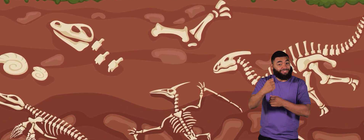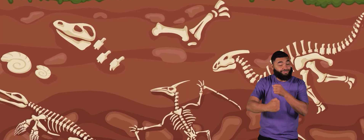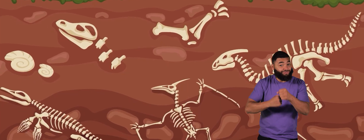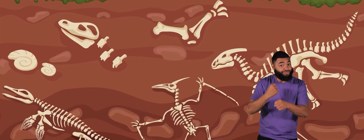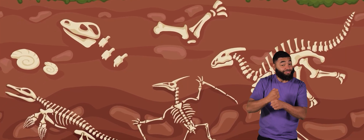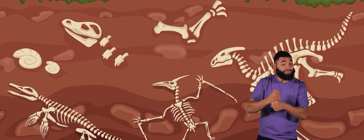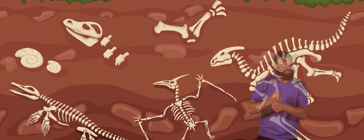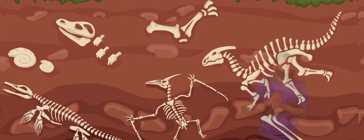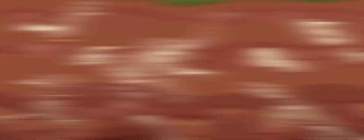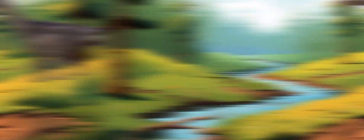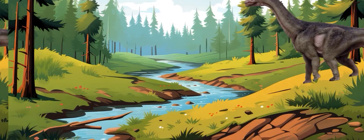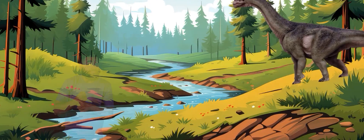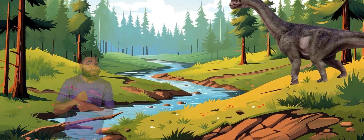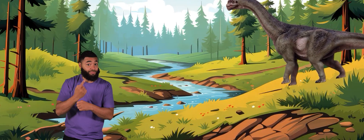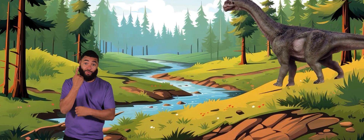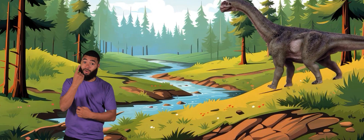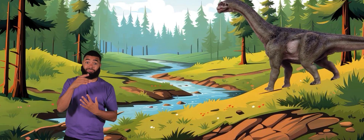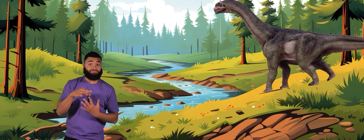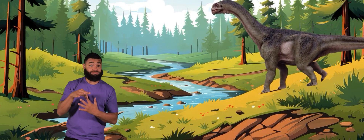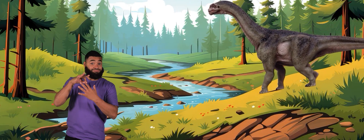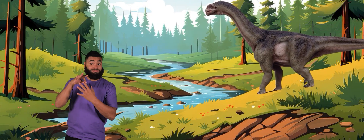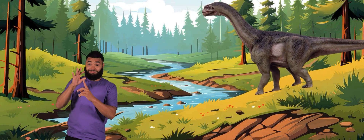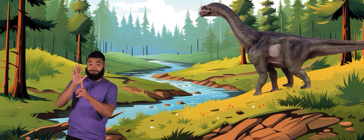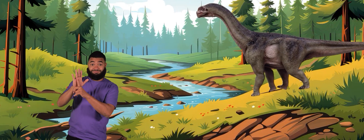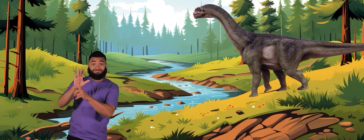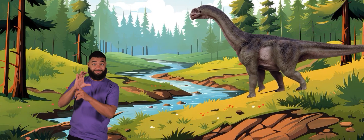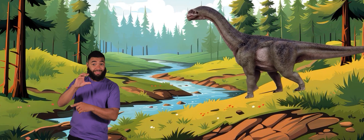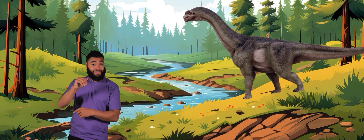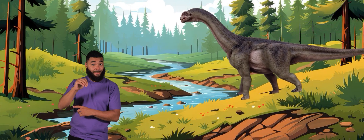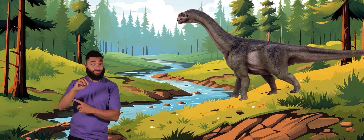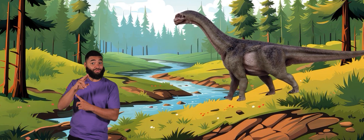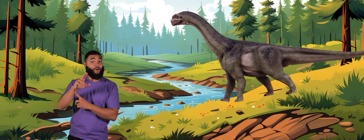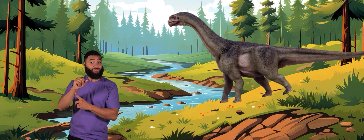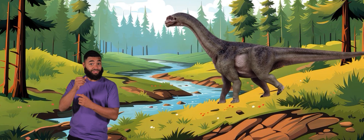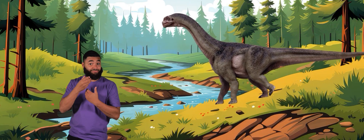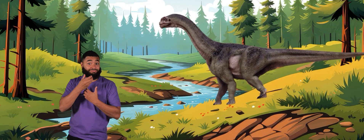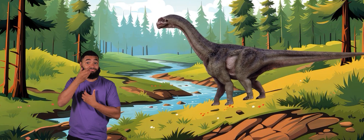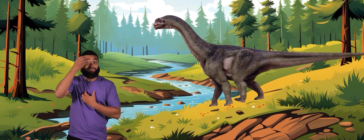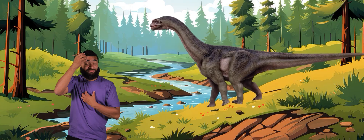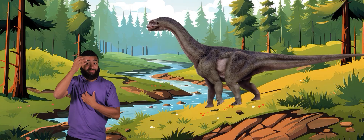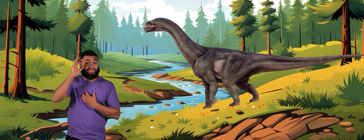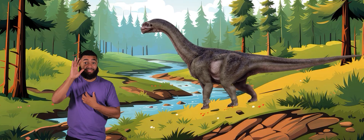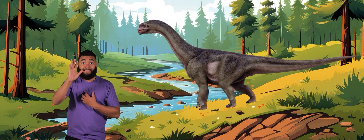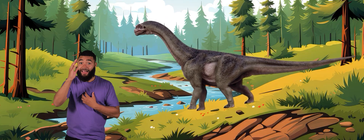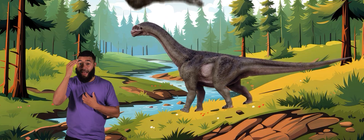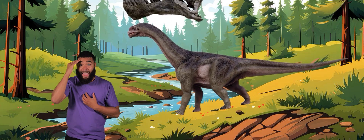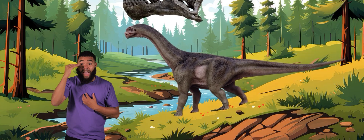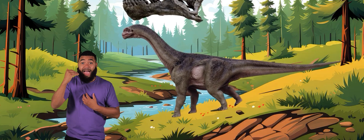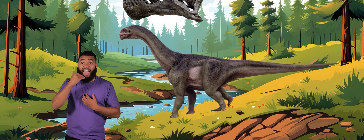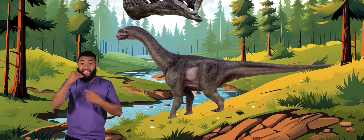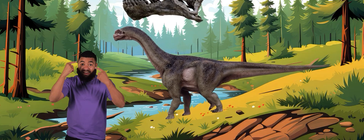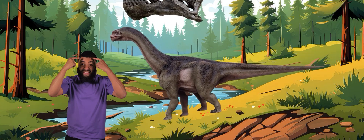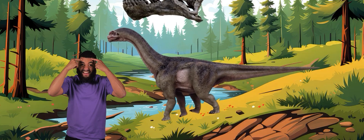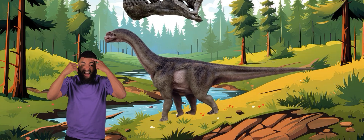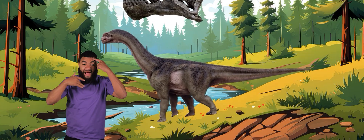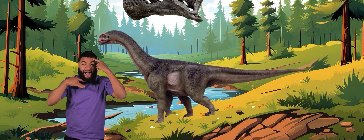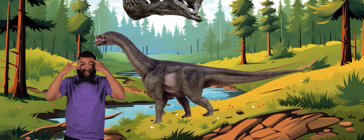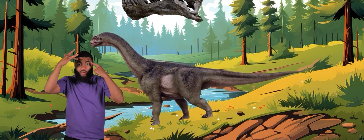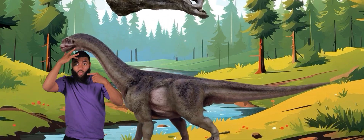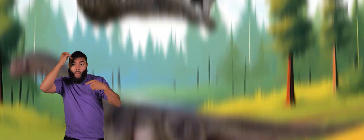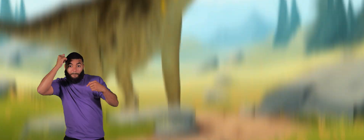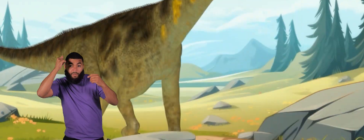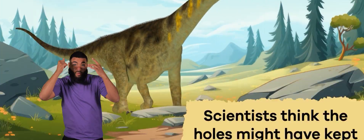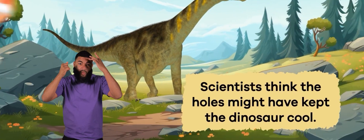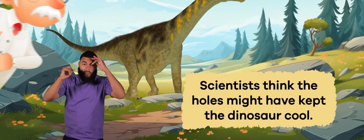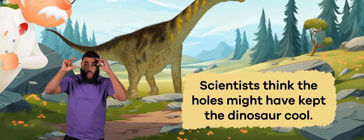dirt and sediment. One unique feature of the Camarasaurus was that it had large openings in its